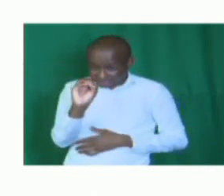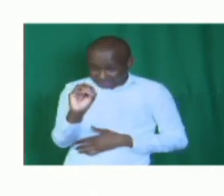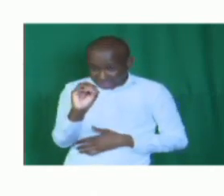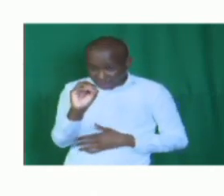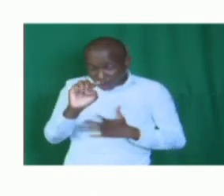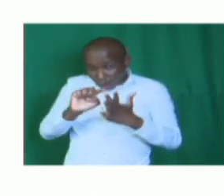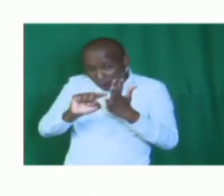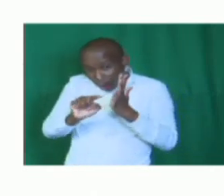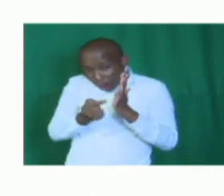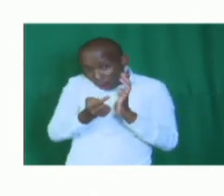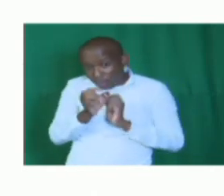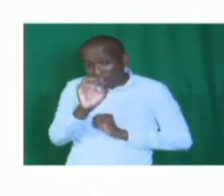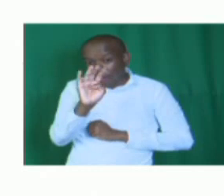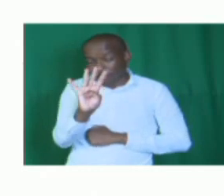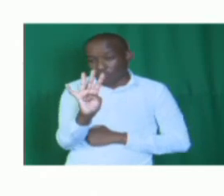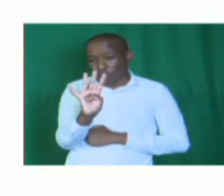0,4.